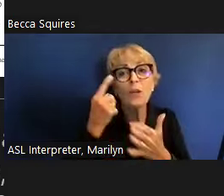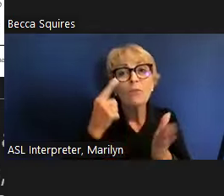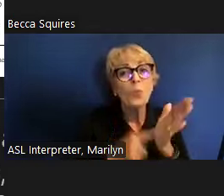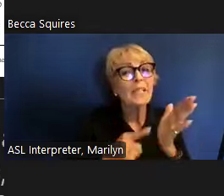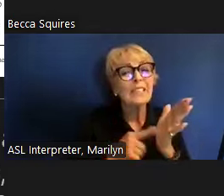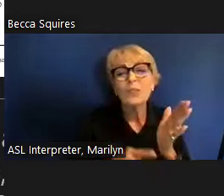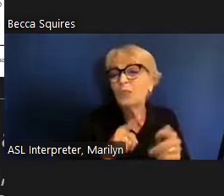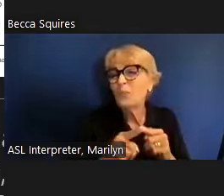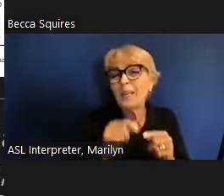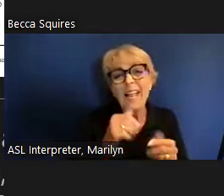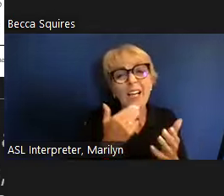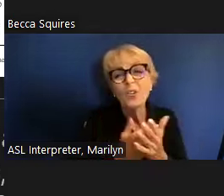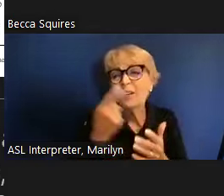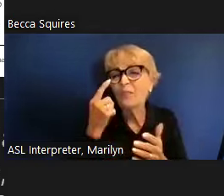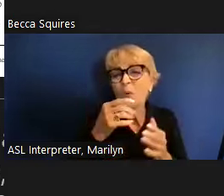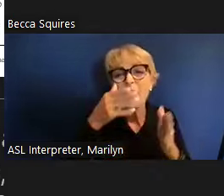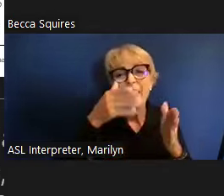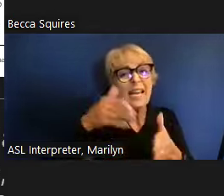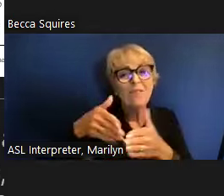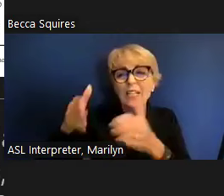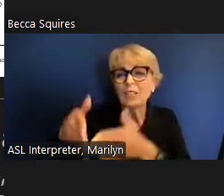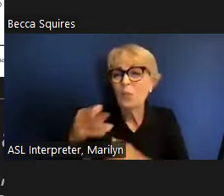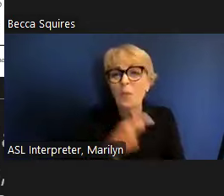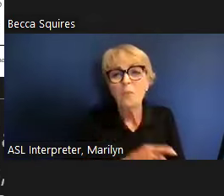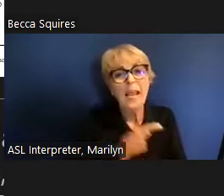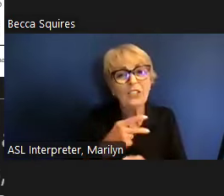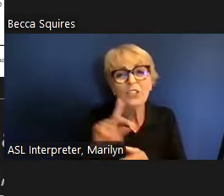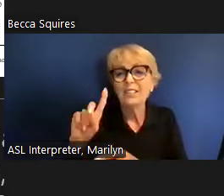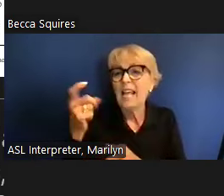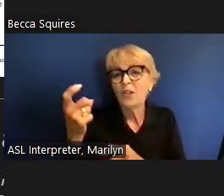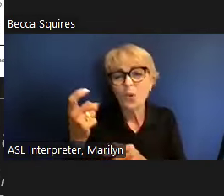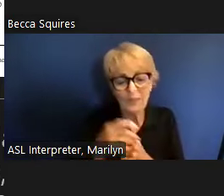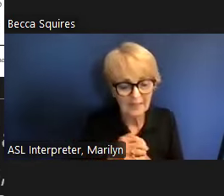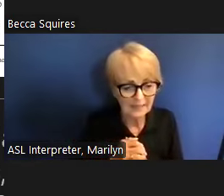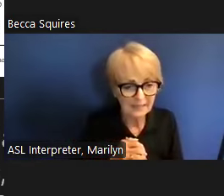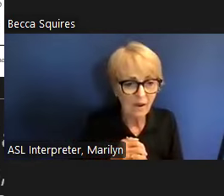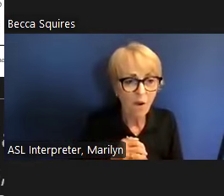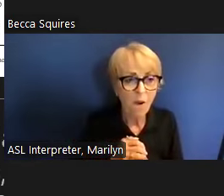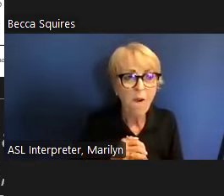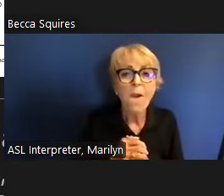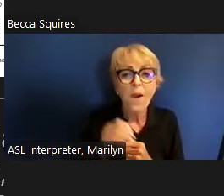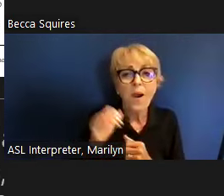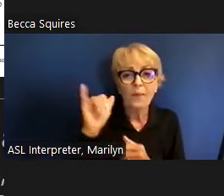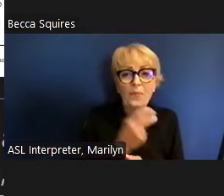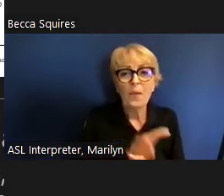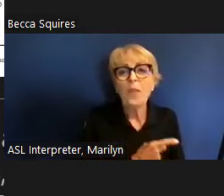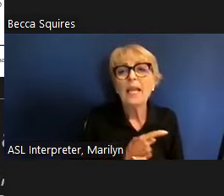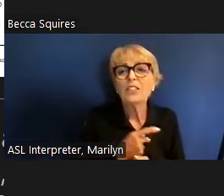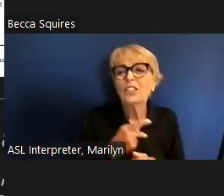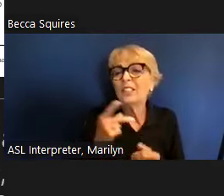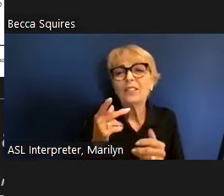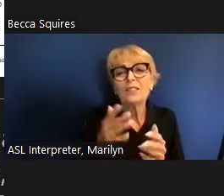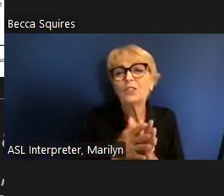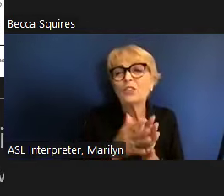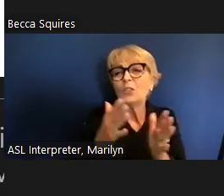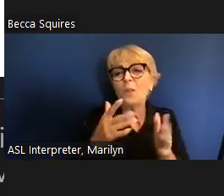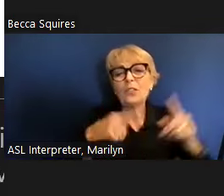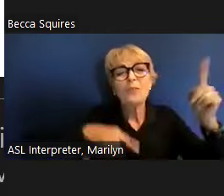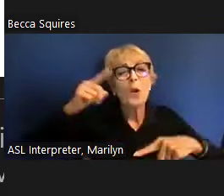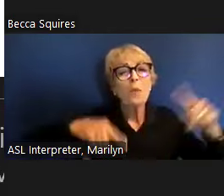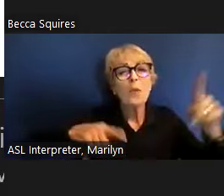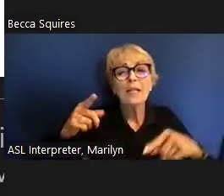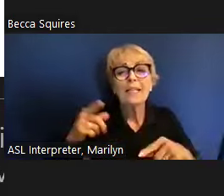not really that good for individual patient diagnosis, though, because a patient, there's so much variability in what a patient